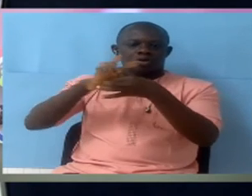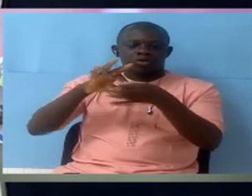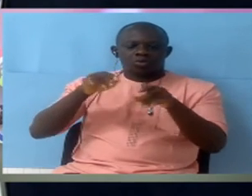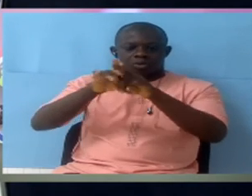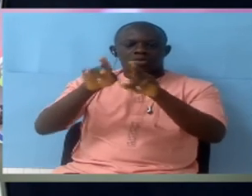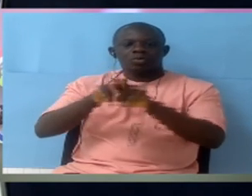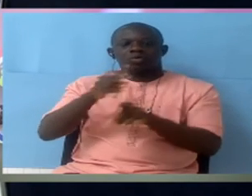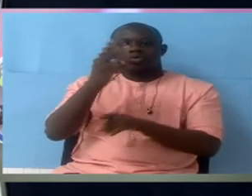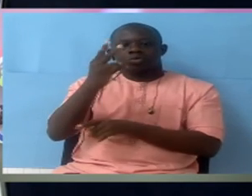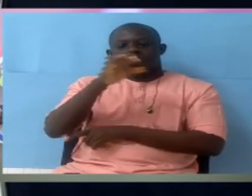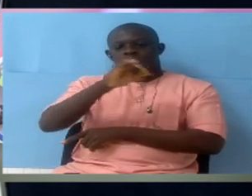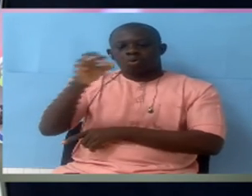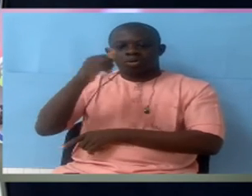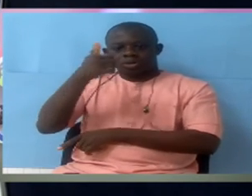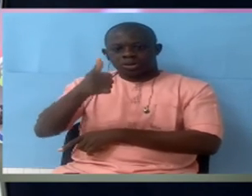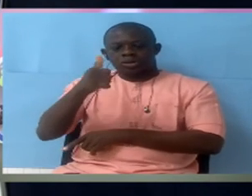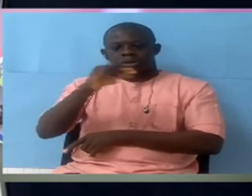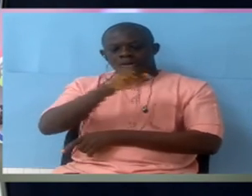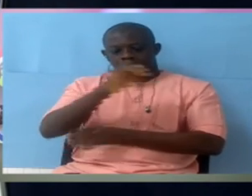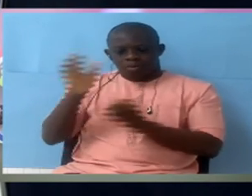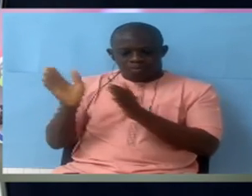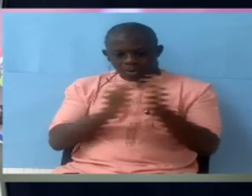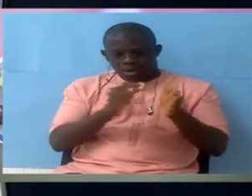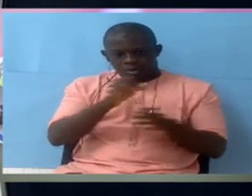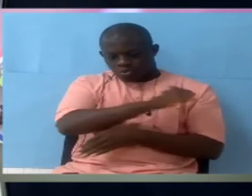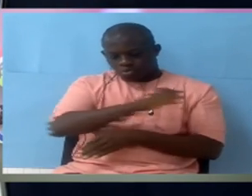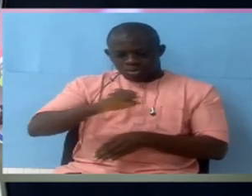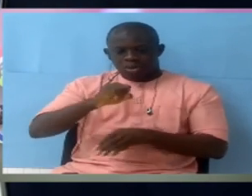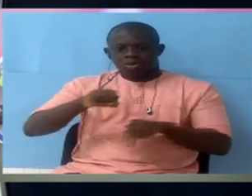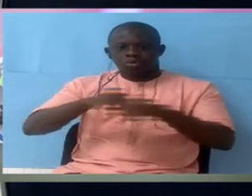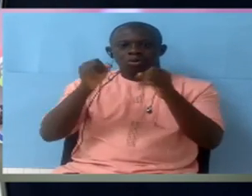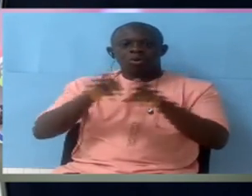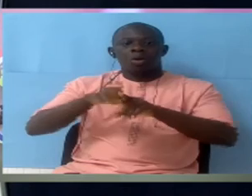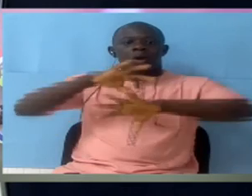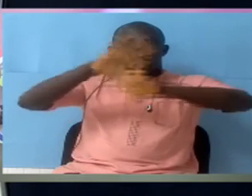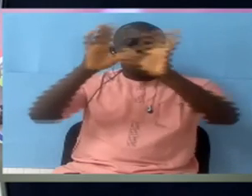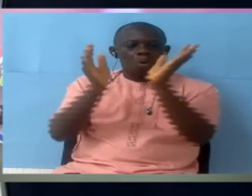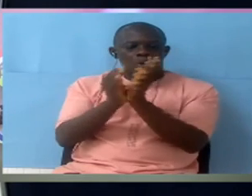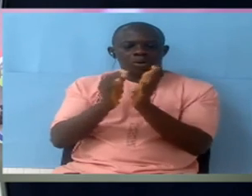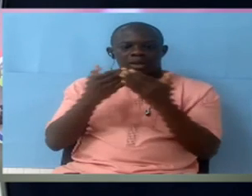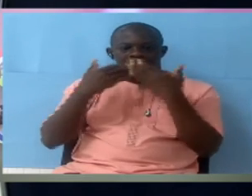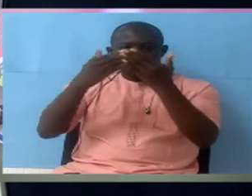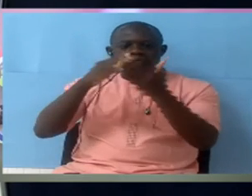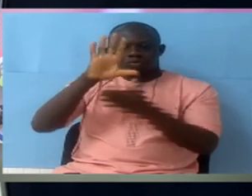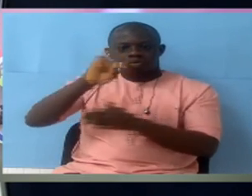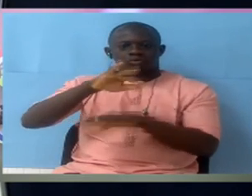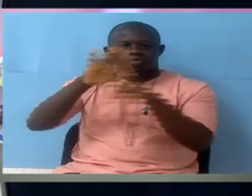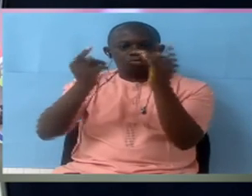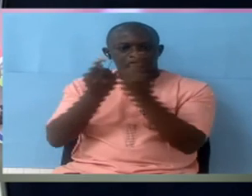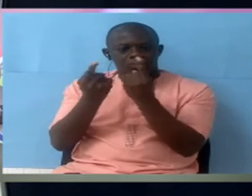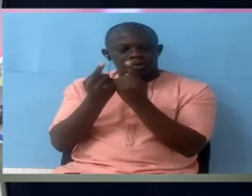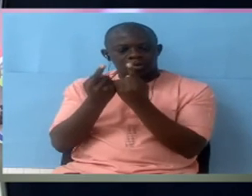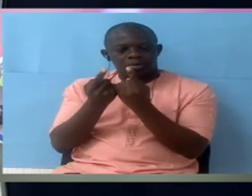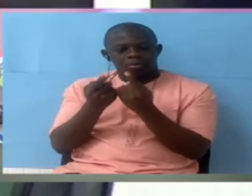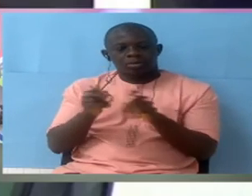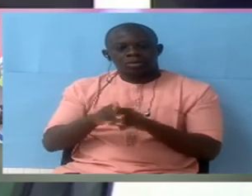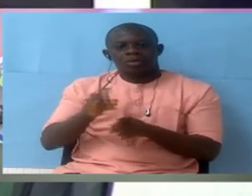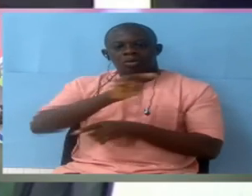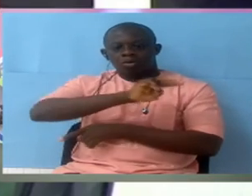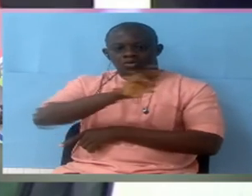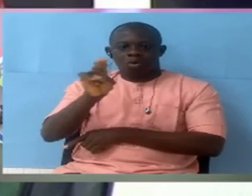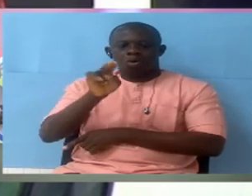jappone ci mbiri 2006 coup d'état bu yahubi ndax ñoñu yépp dañ leen tumalon. No, some